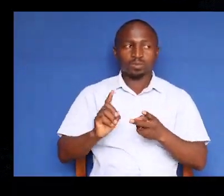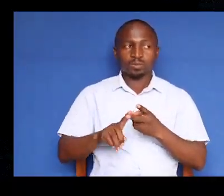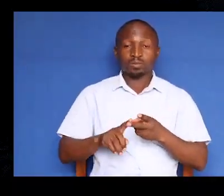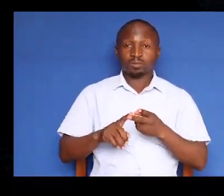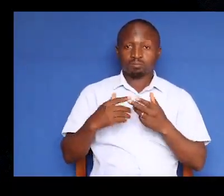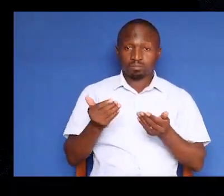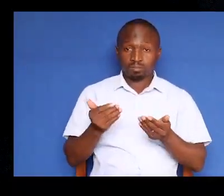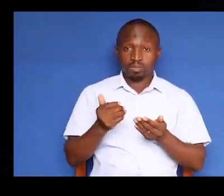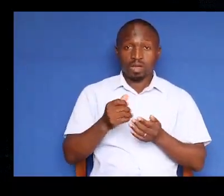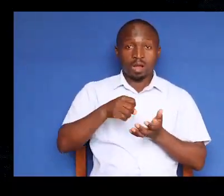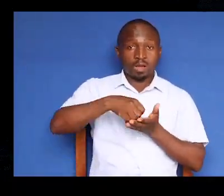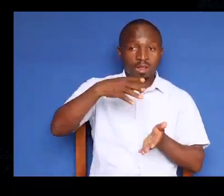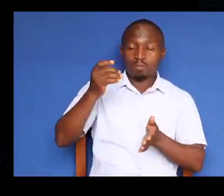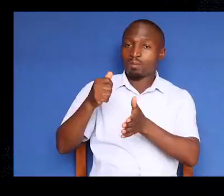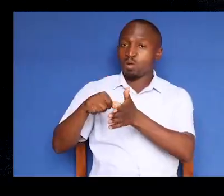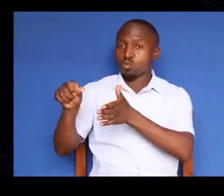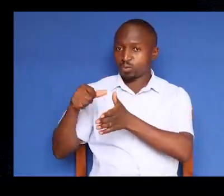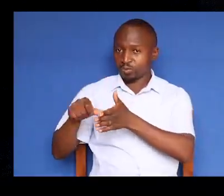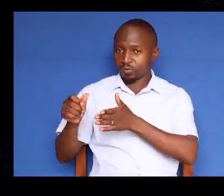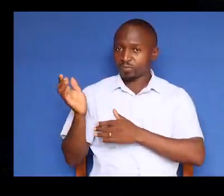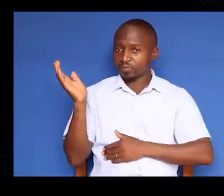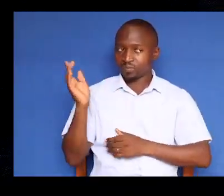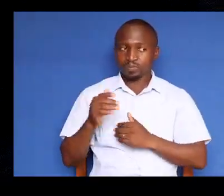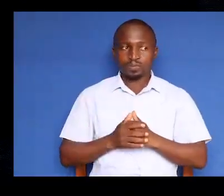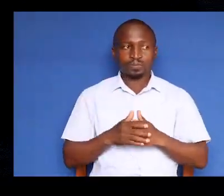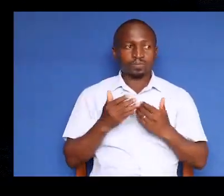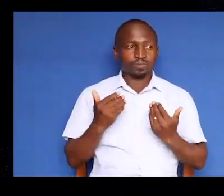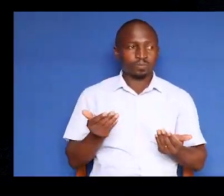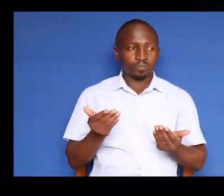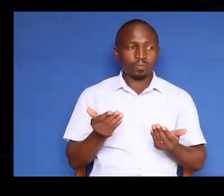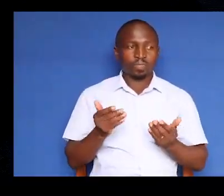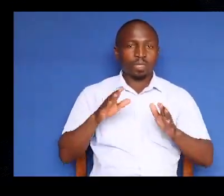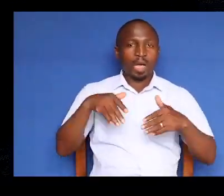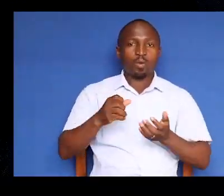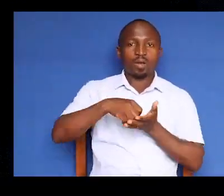times cost of purchases, or cost of